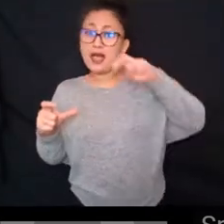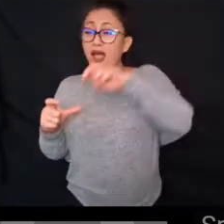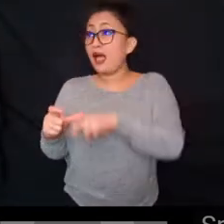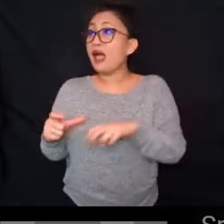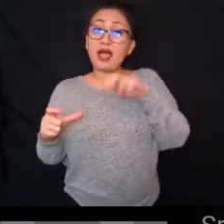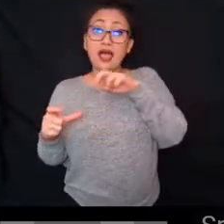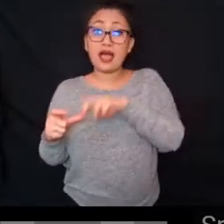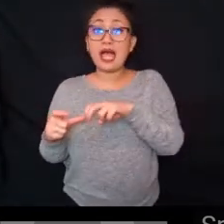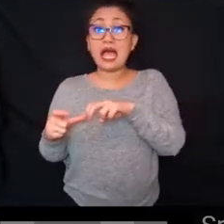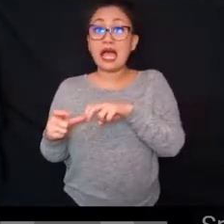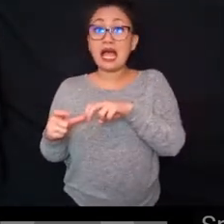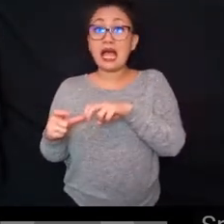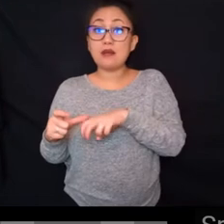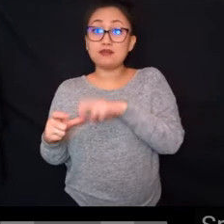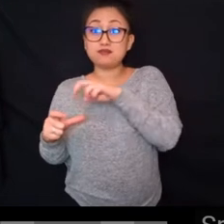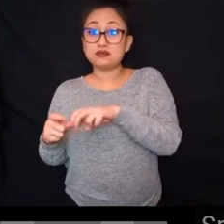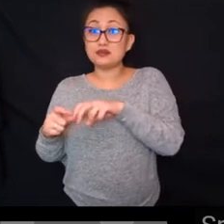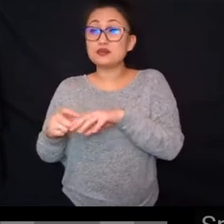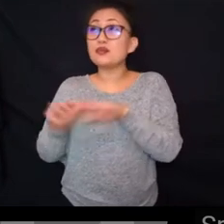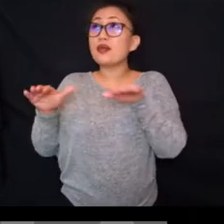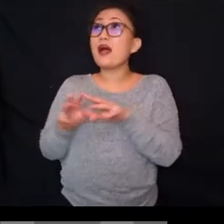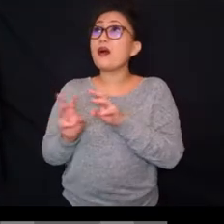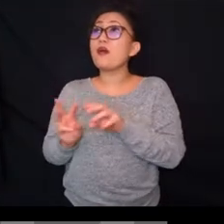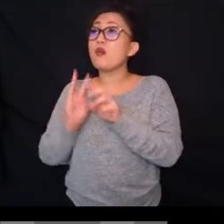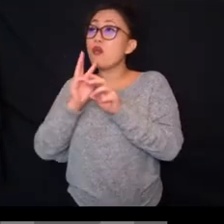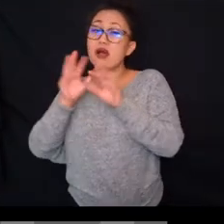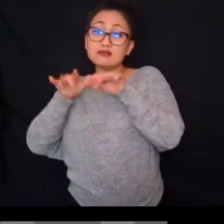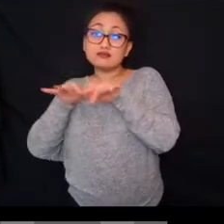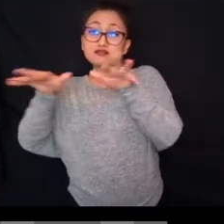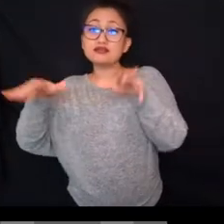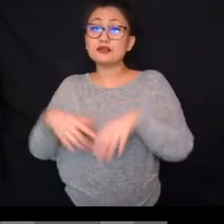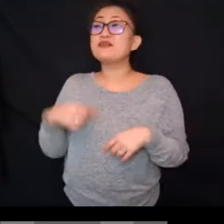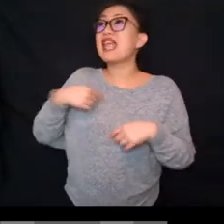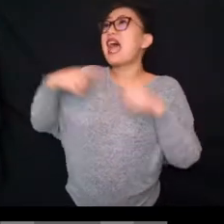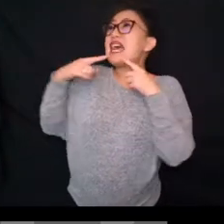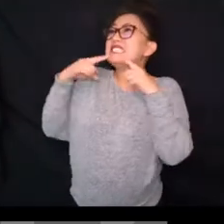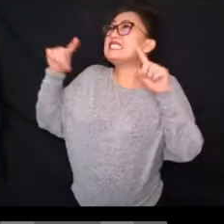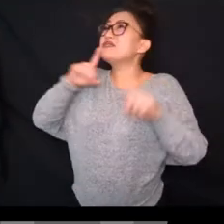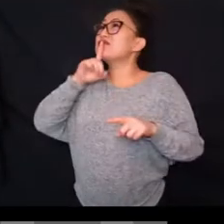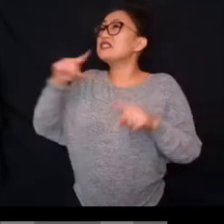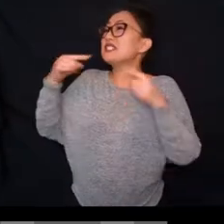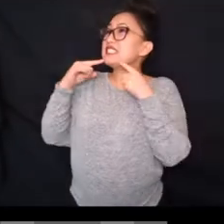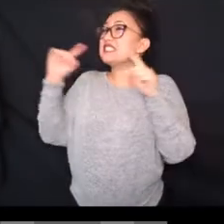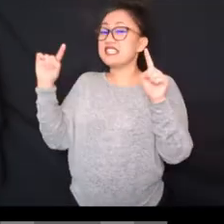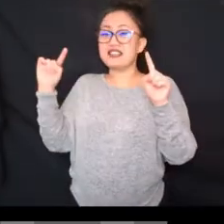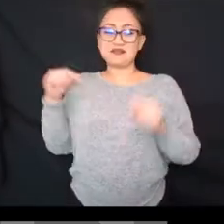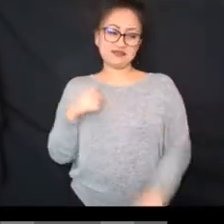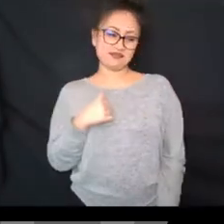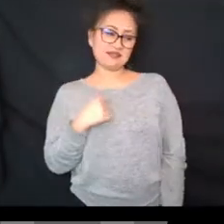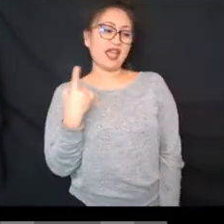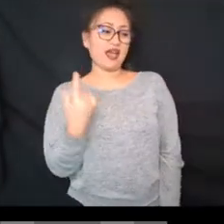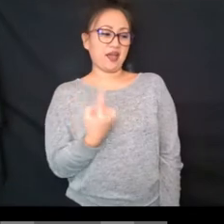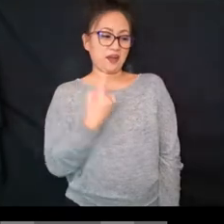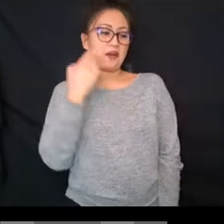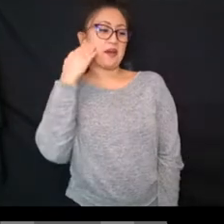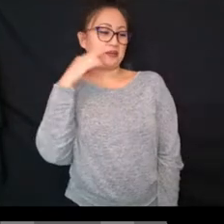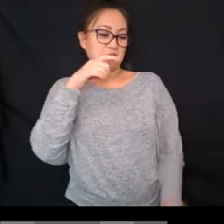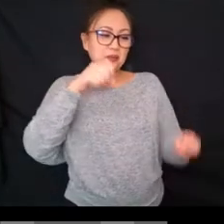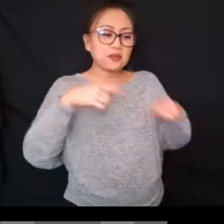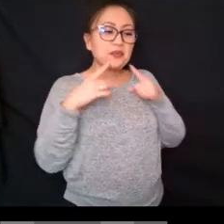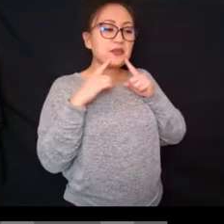splish. Into the water he plunged. I did it, he cried. I really did it. I always knew you